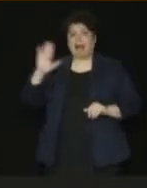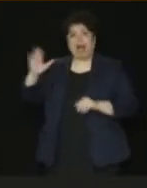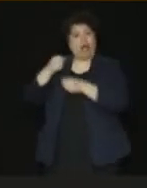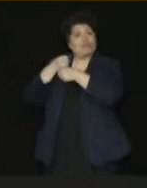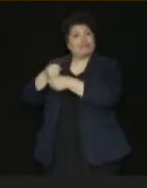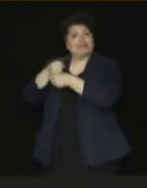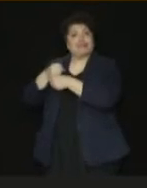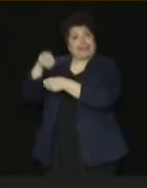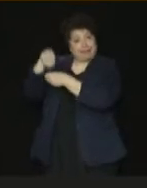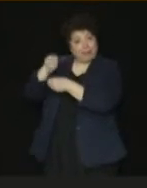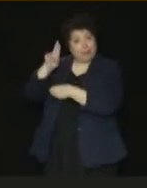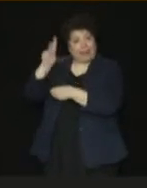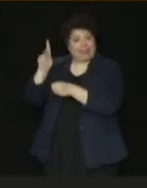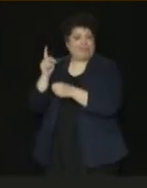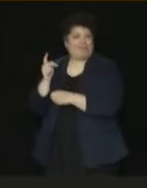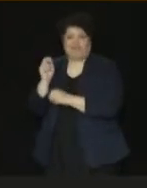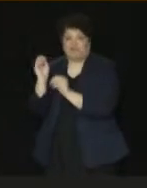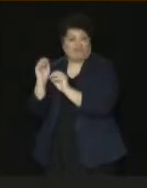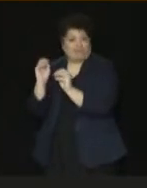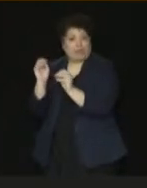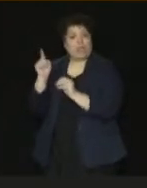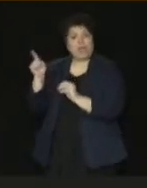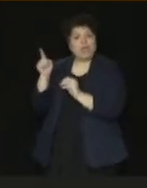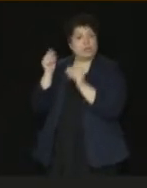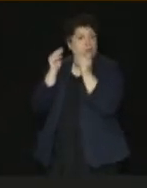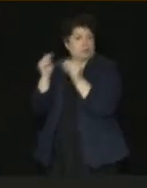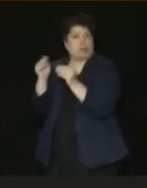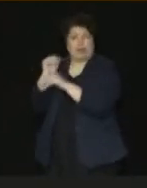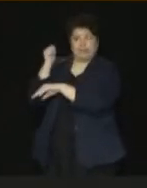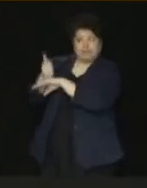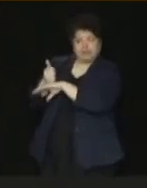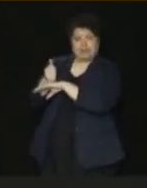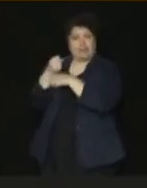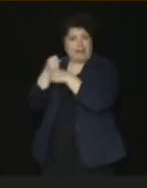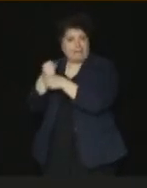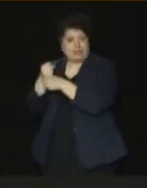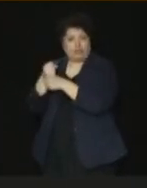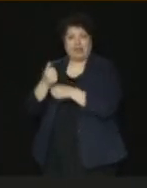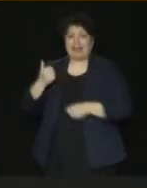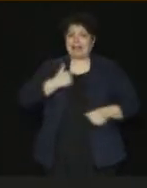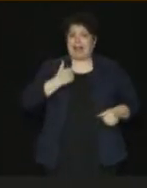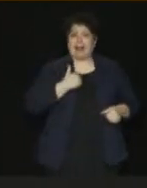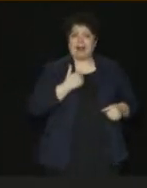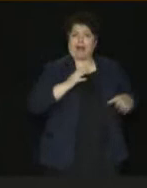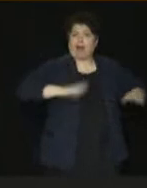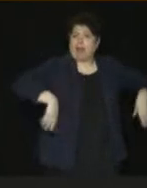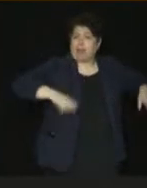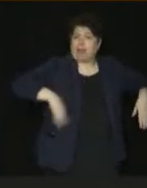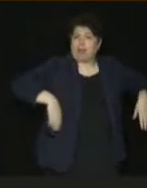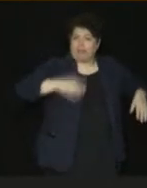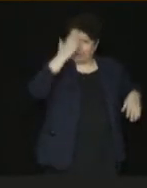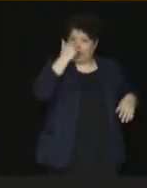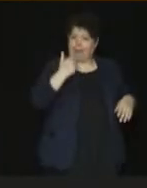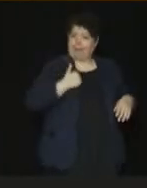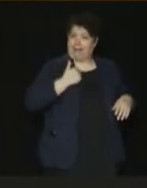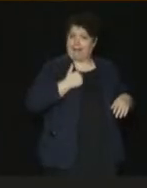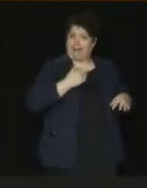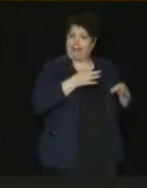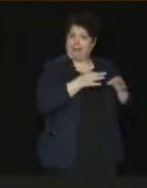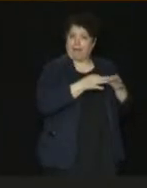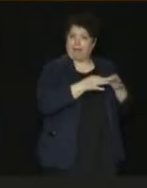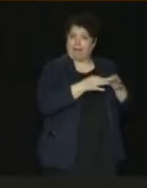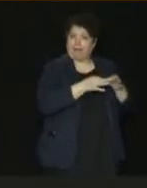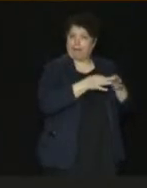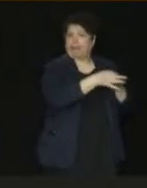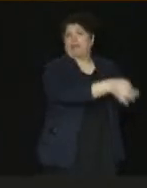vaccines. So the UK ramped up, Canada did not. Why is Canada lagging behind? I think